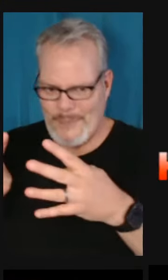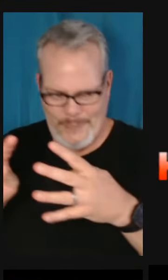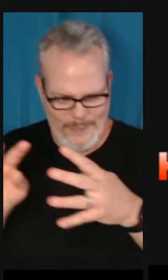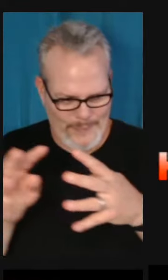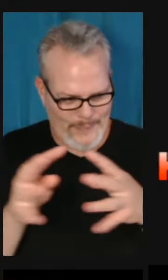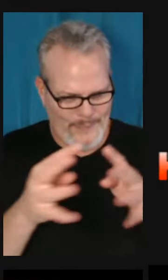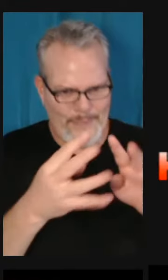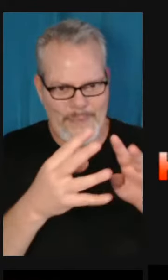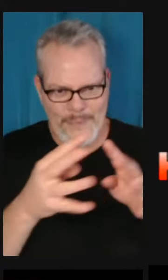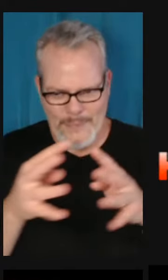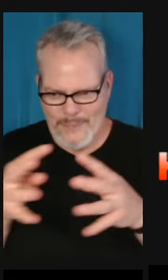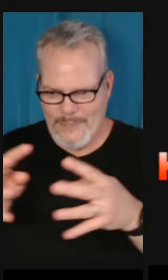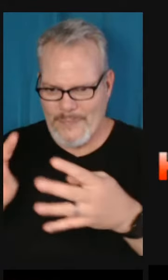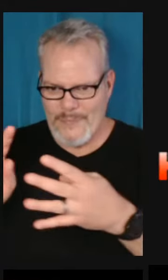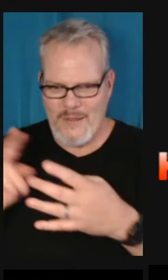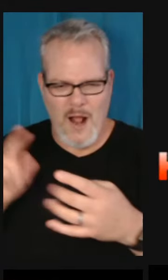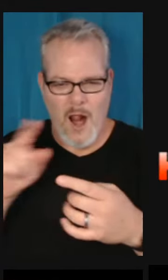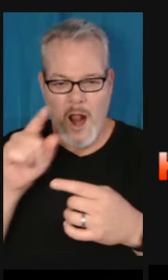in the volcano area.